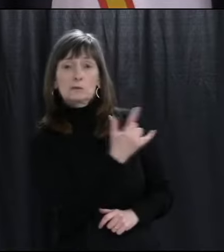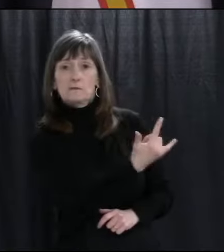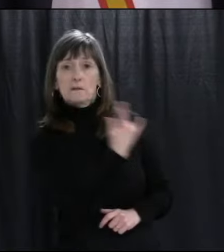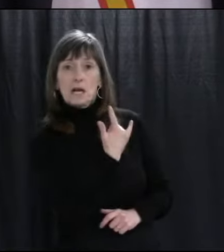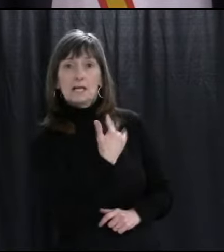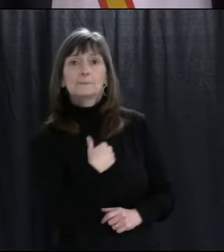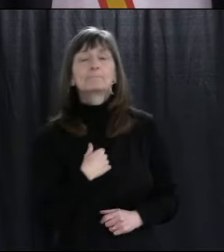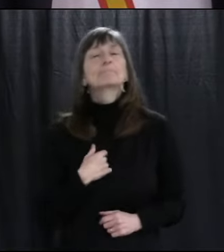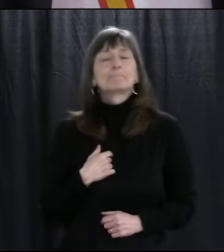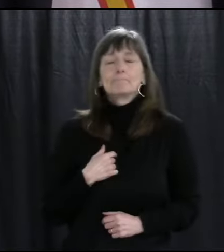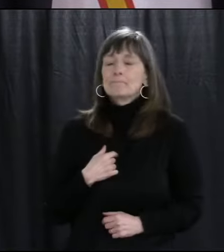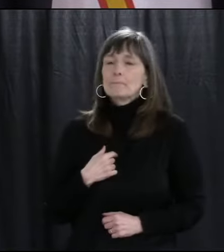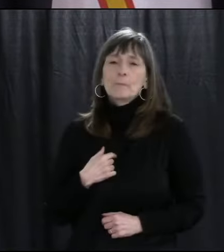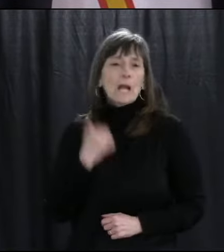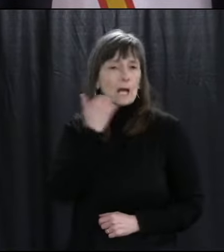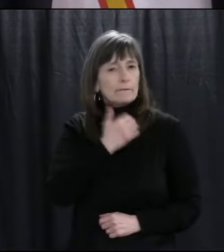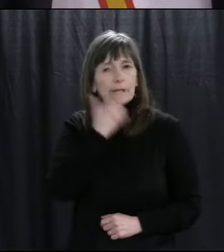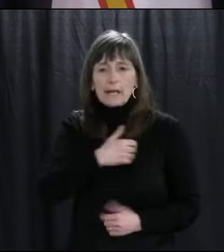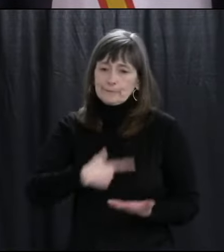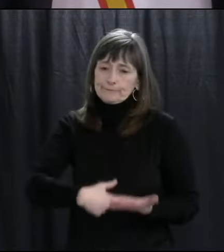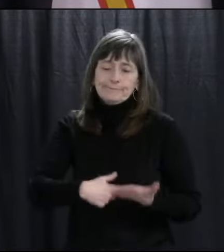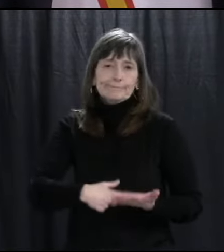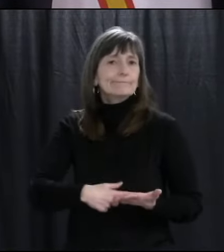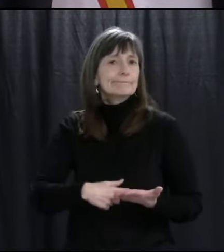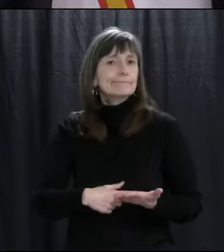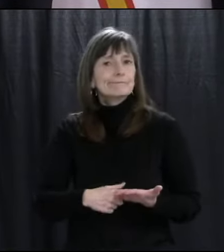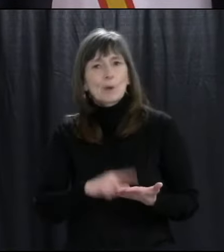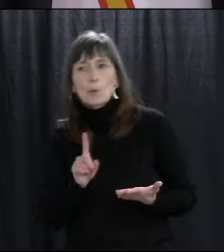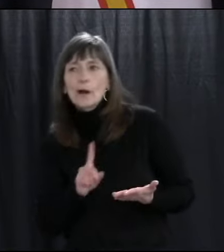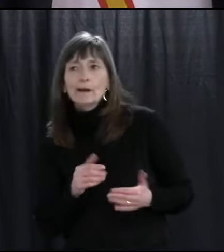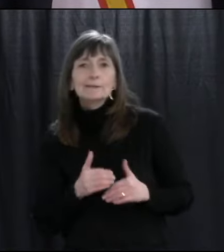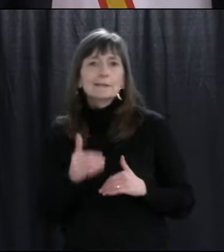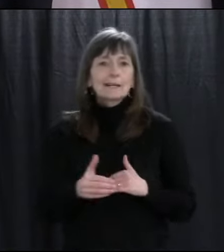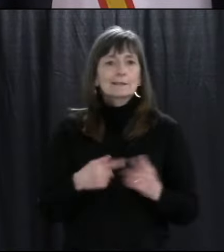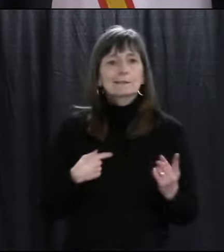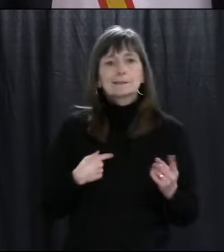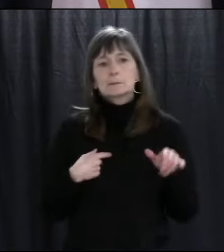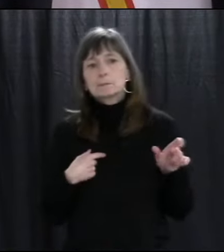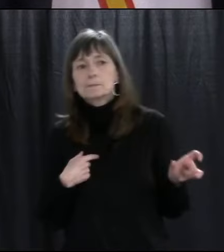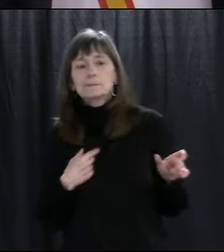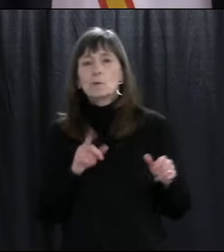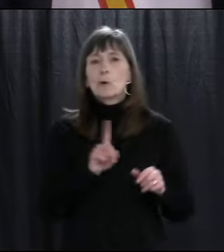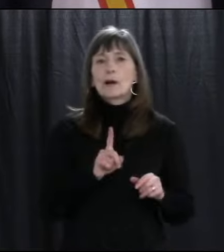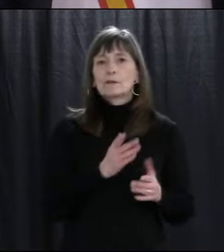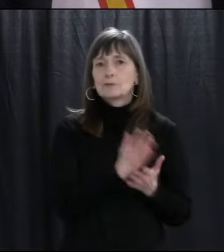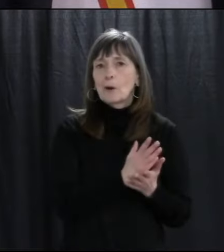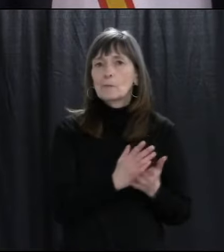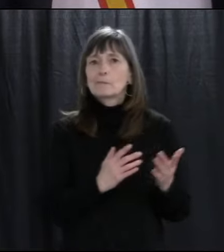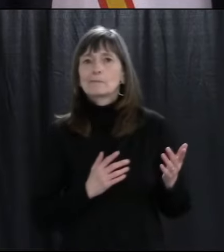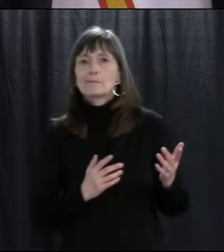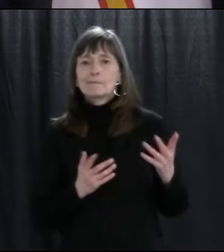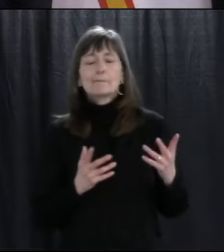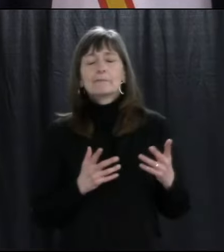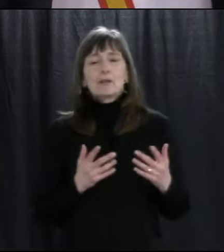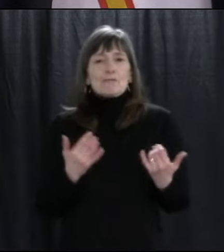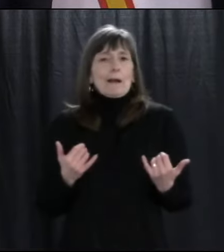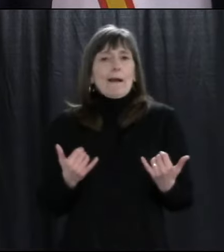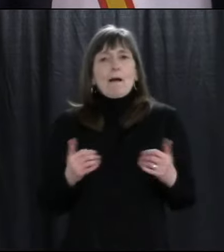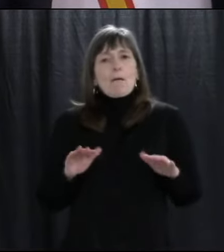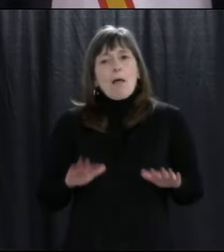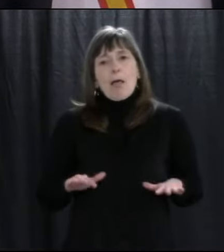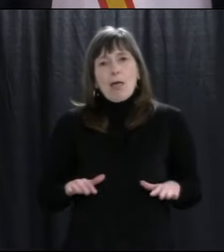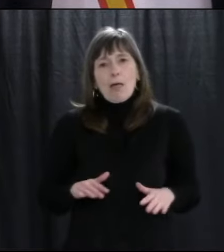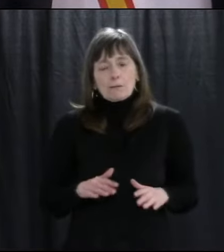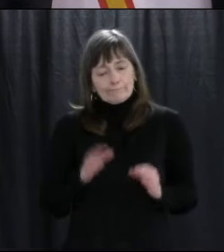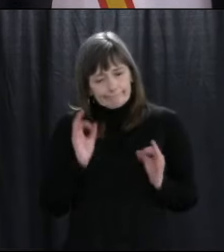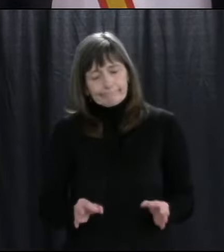that risk every day. And, you know, it's not off the table at this point, but at the moment we're not there.